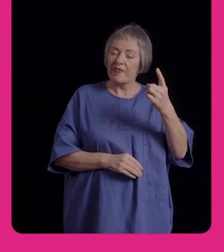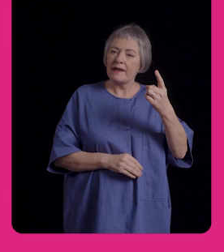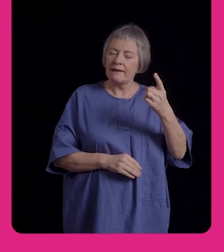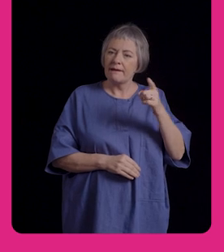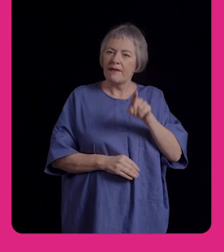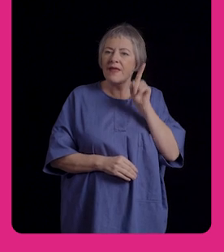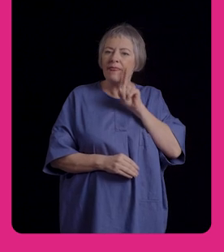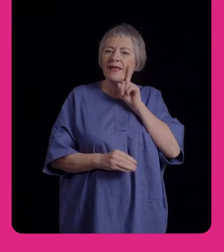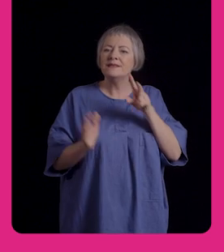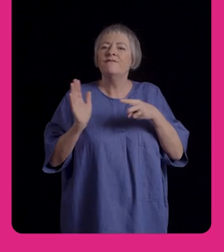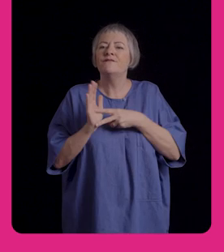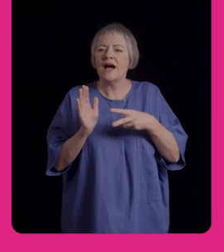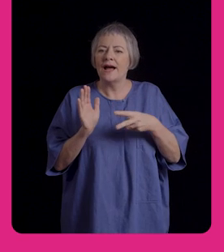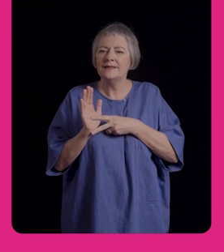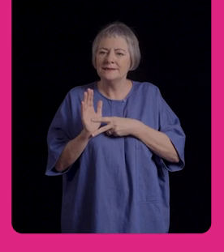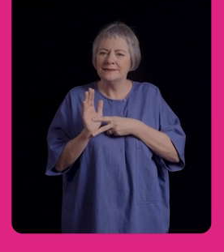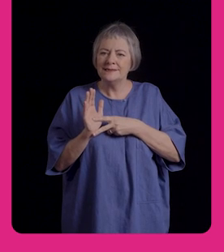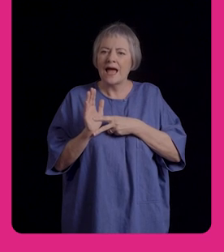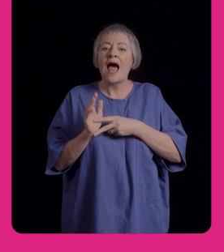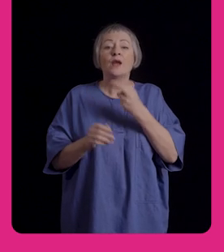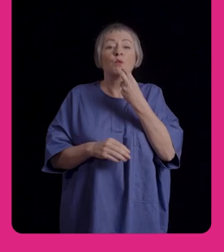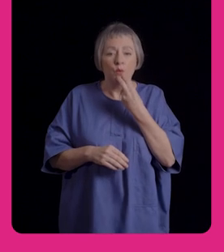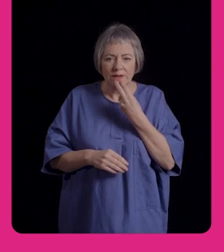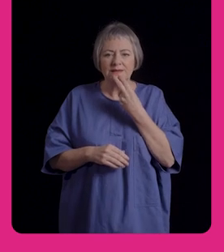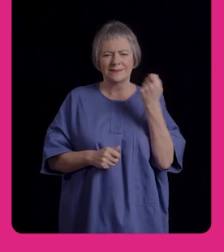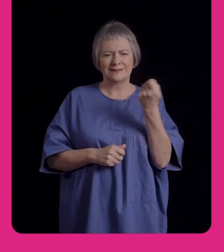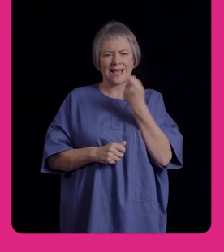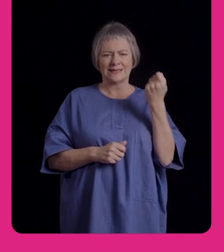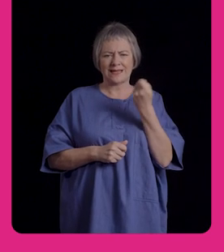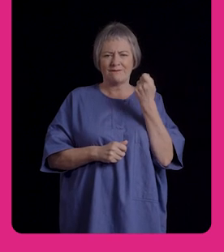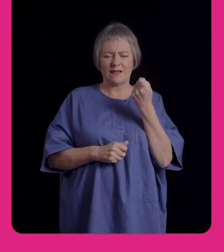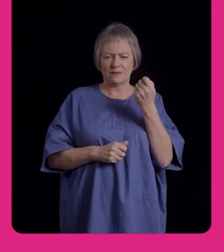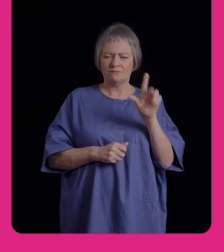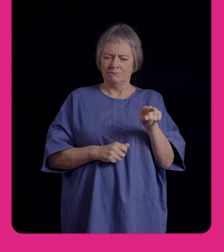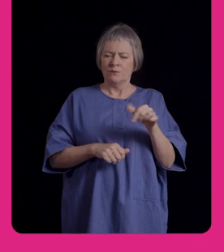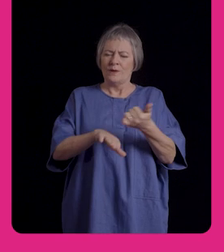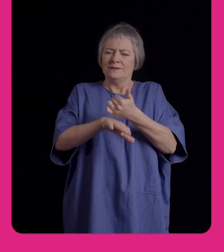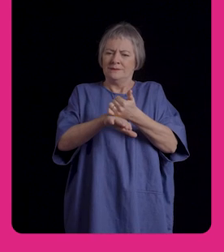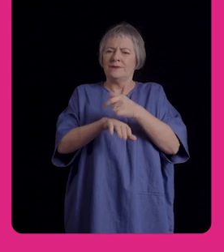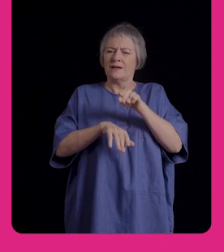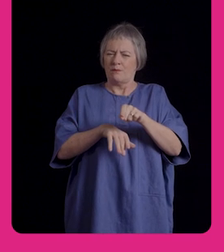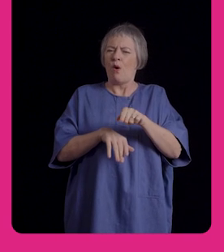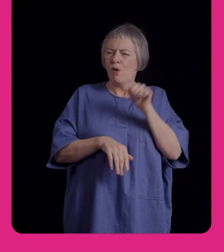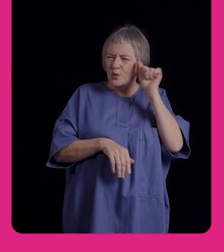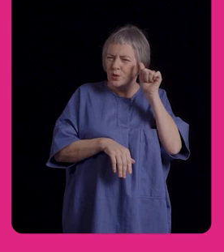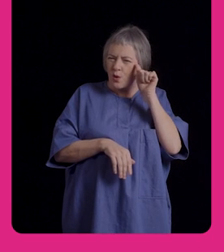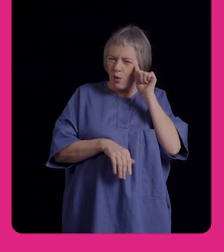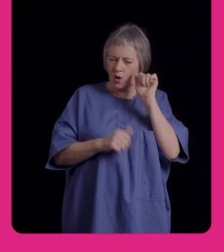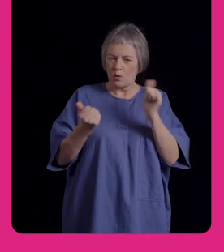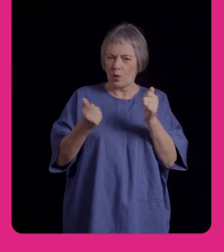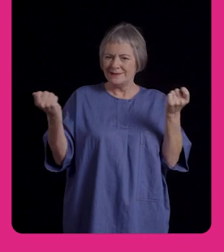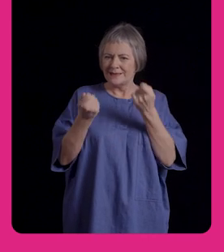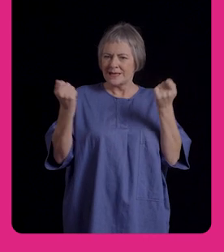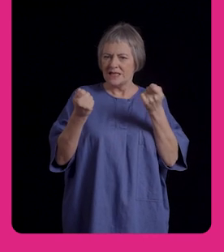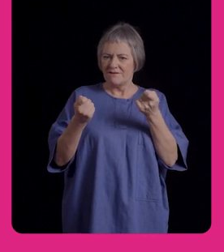that... Lady Vex and Whistler successfully, we've established that you're good at sea, you successfully like